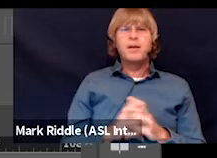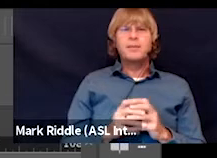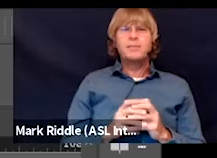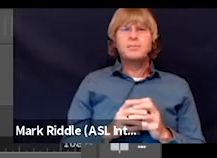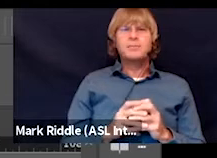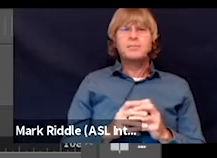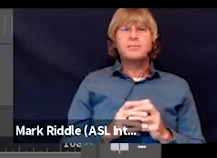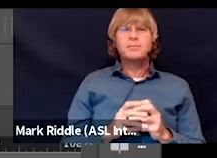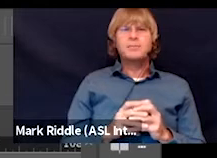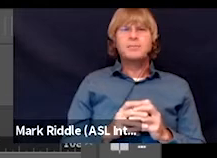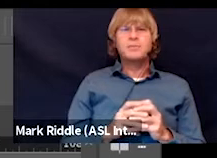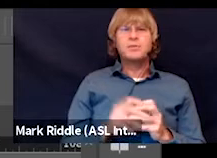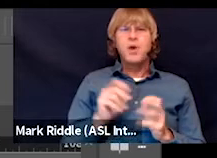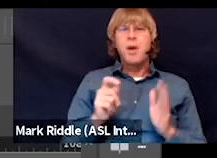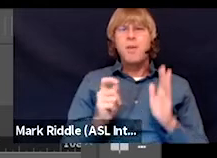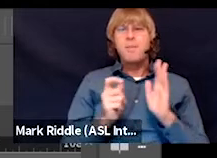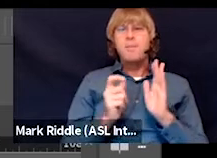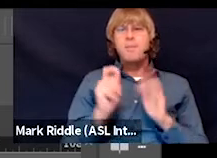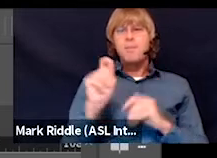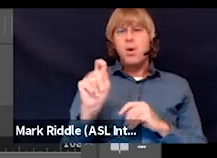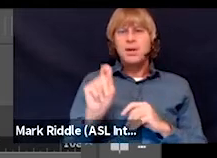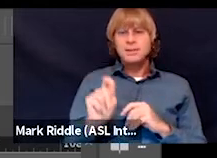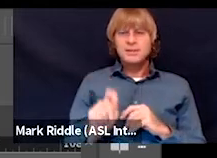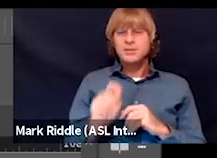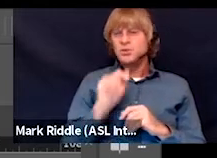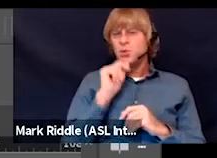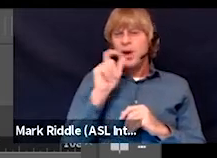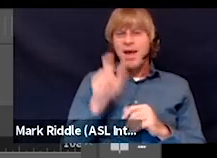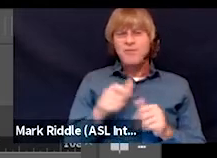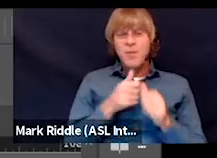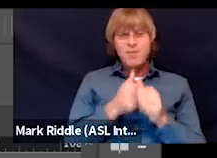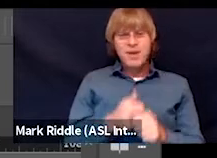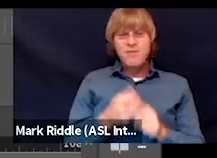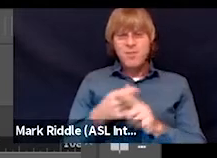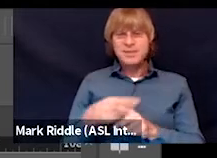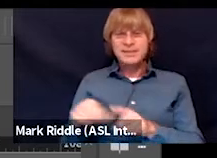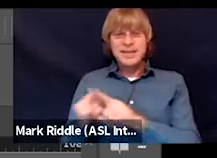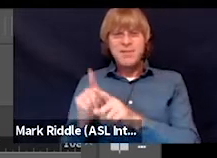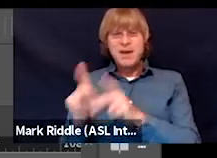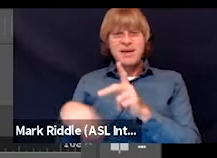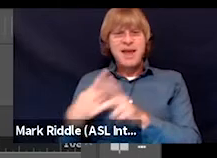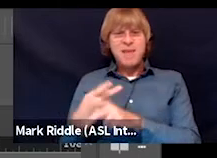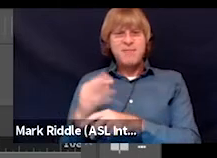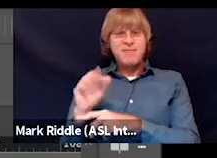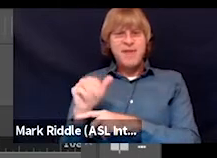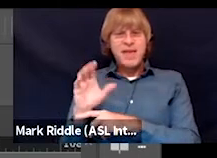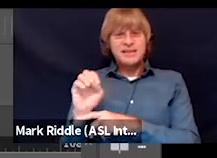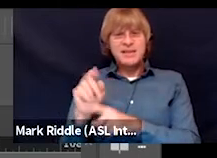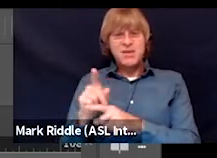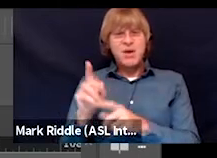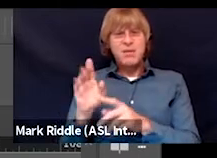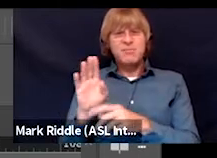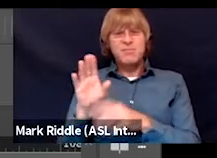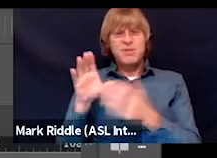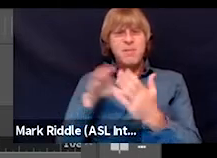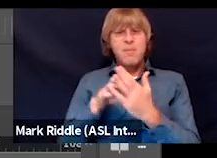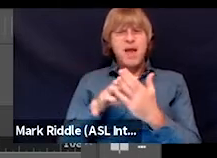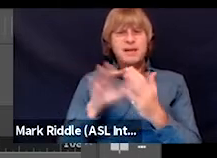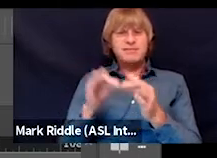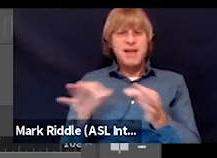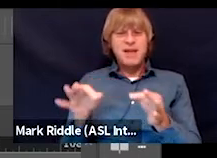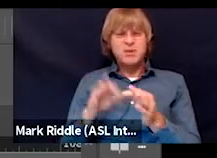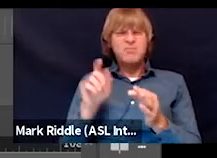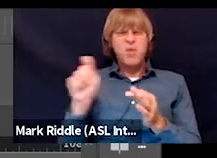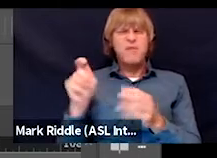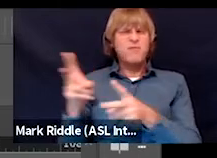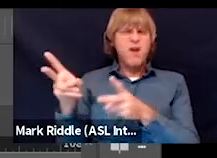So again, bullets do not have to be from the same typeface that your body text is from or your bullets